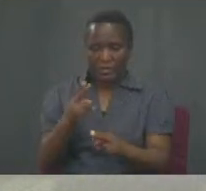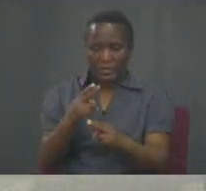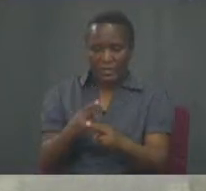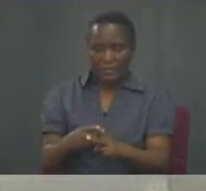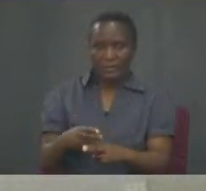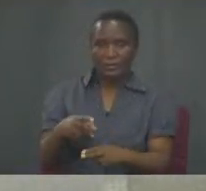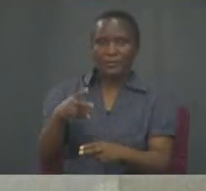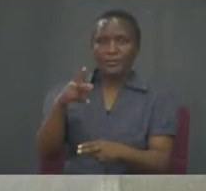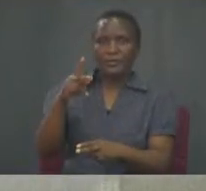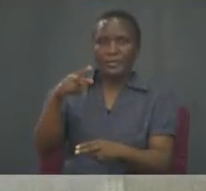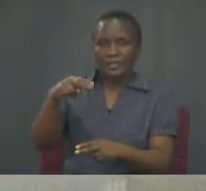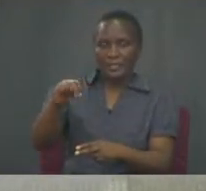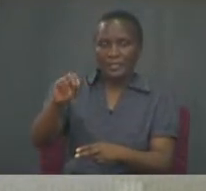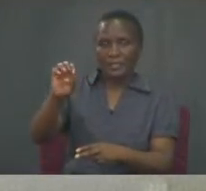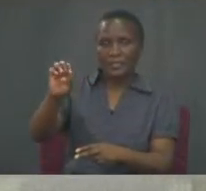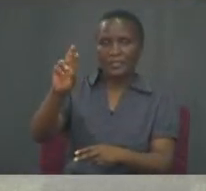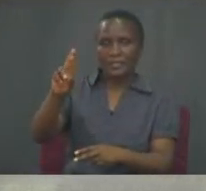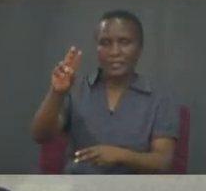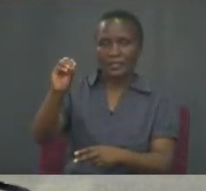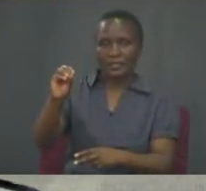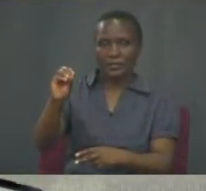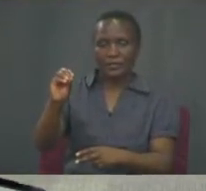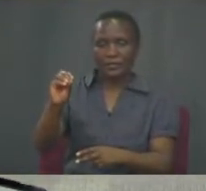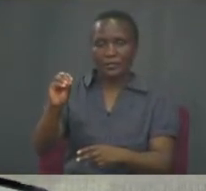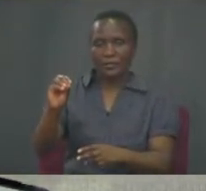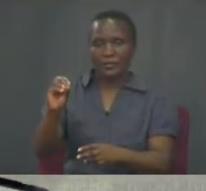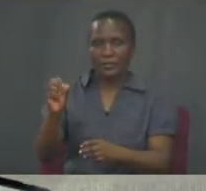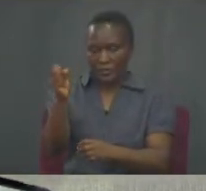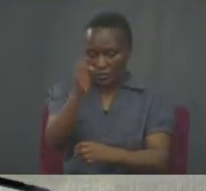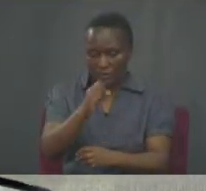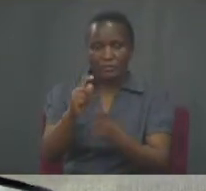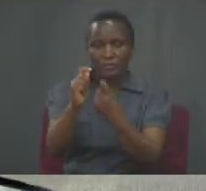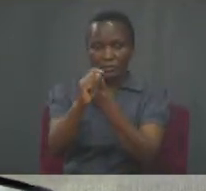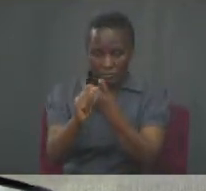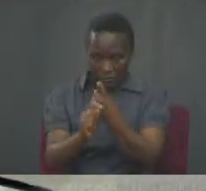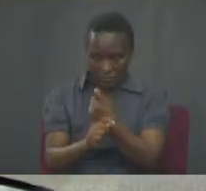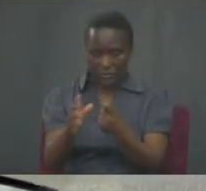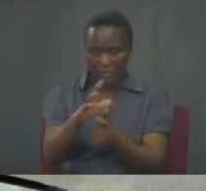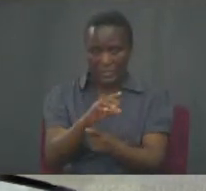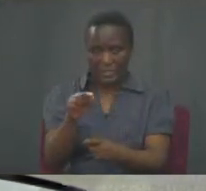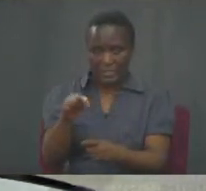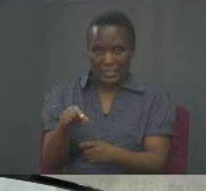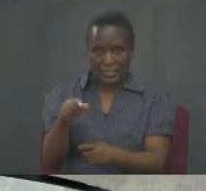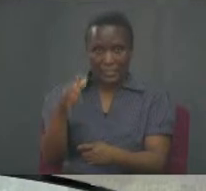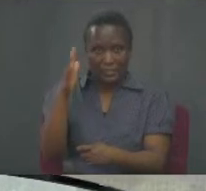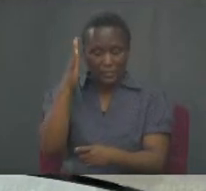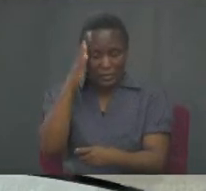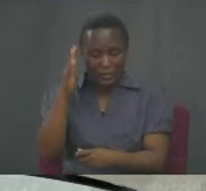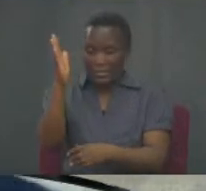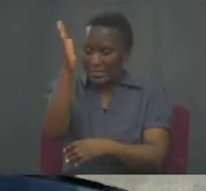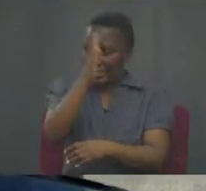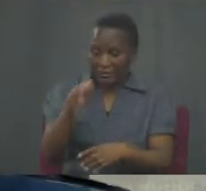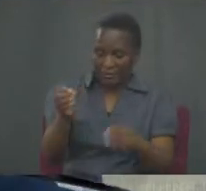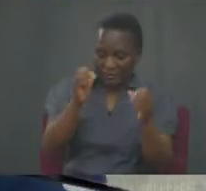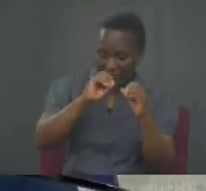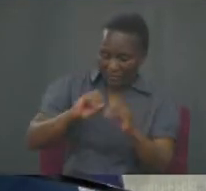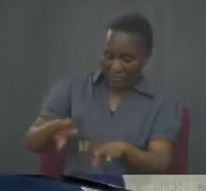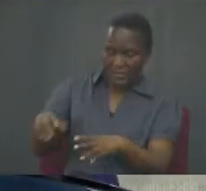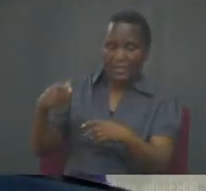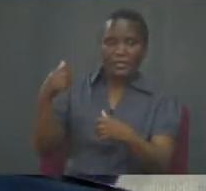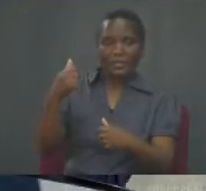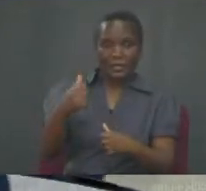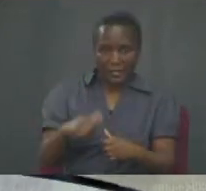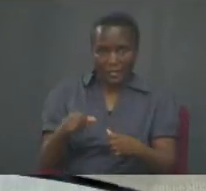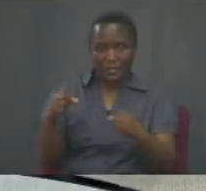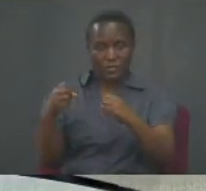Testament. And this man is known not to have ever lost any battle. And when he heard that the children